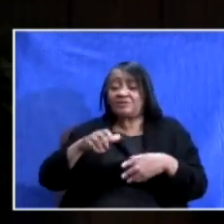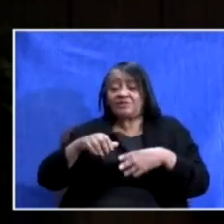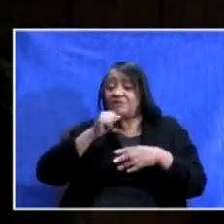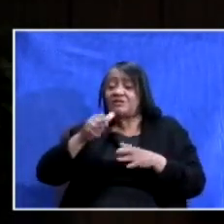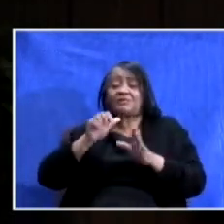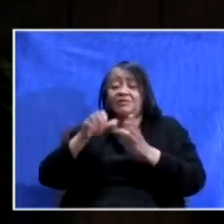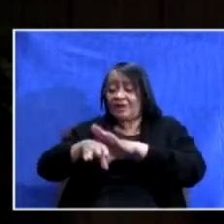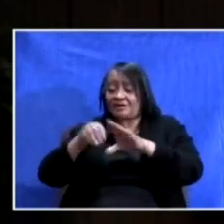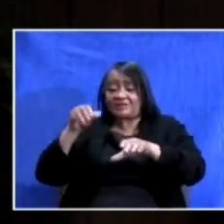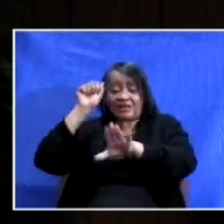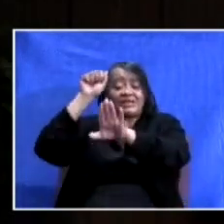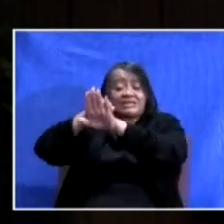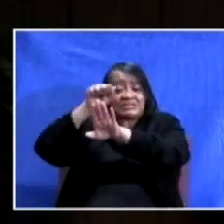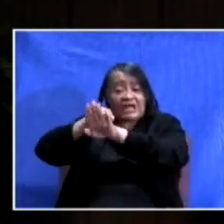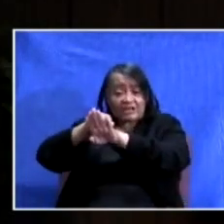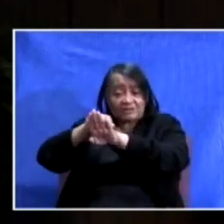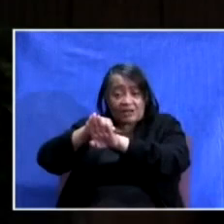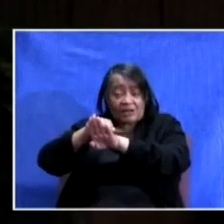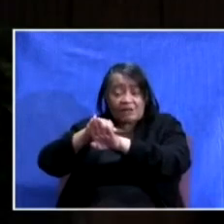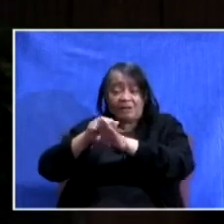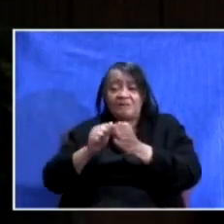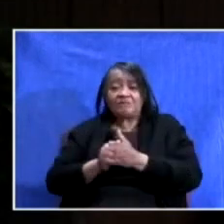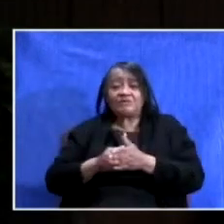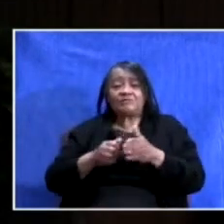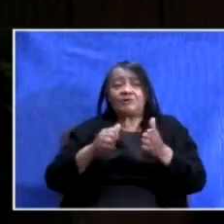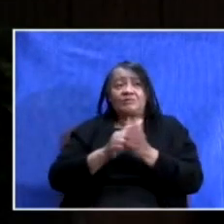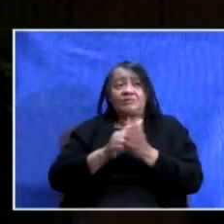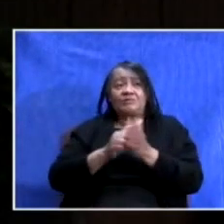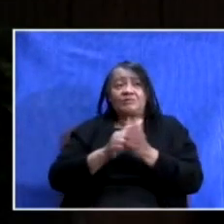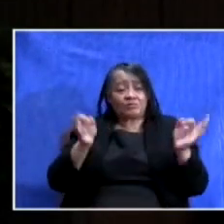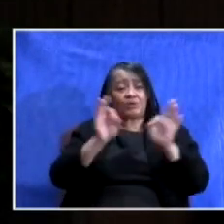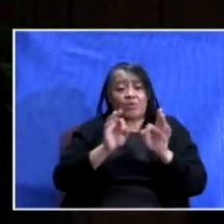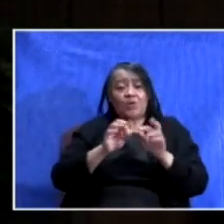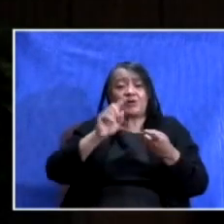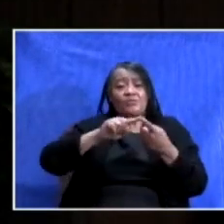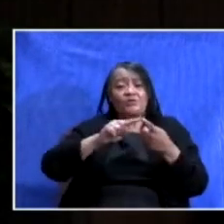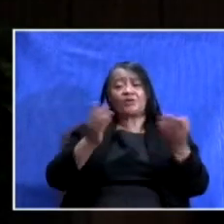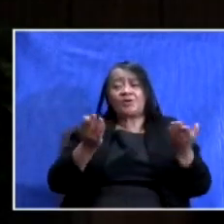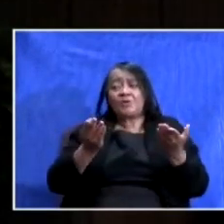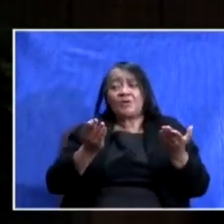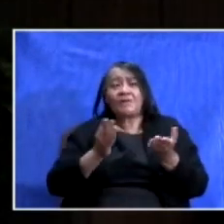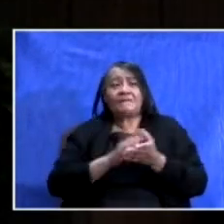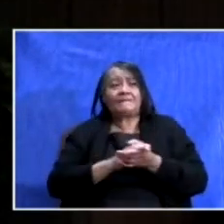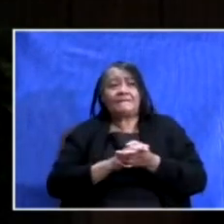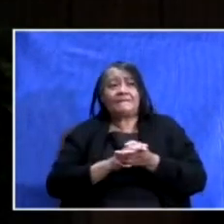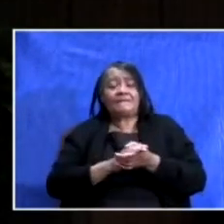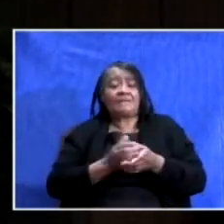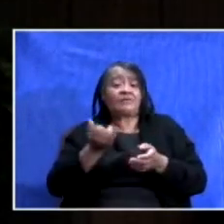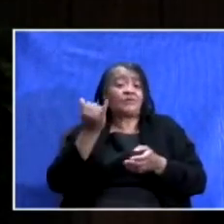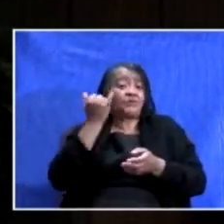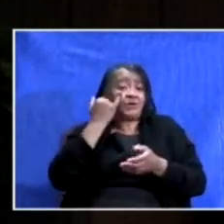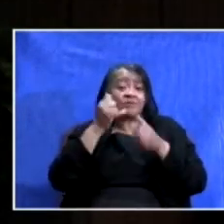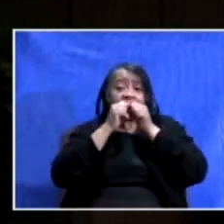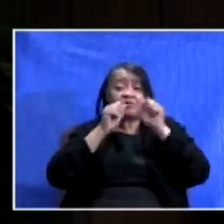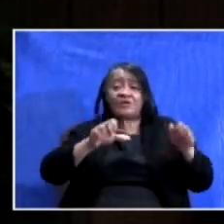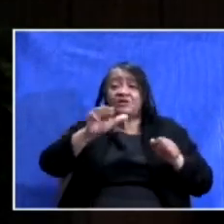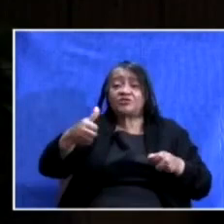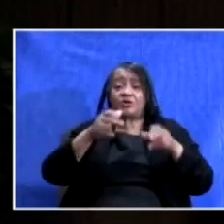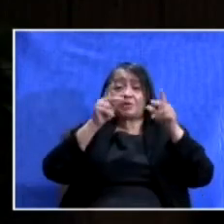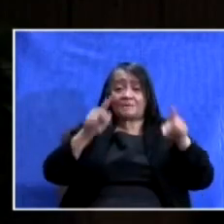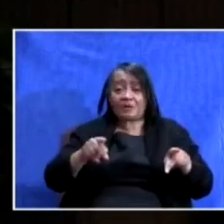there knocking. Which brings up an important point, and that is, if you bless someone